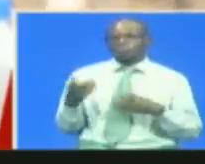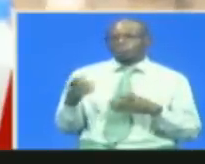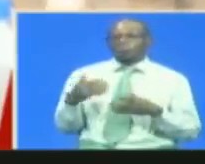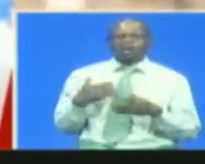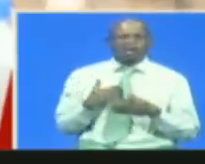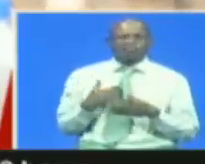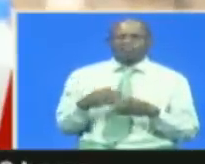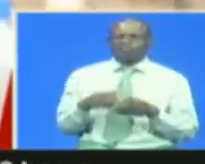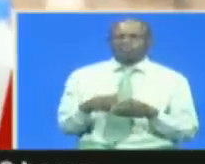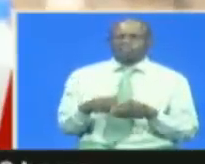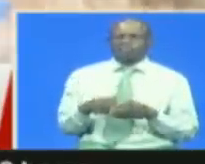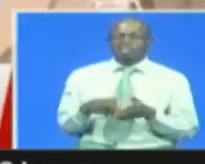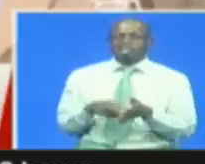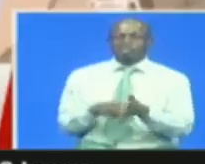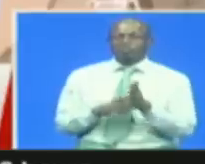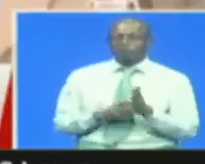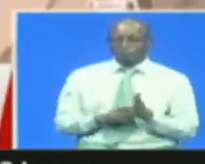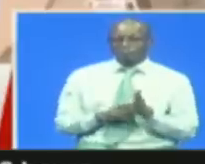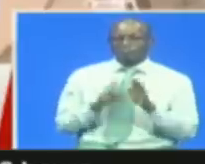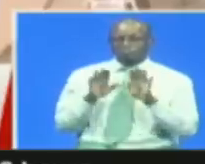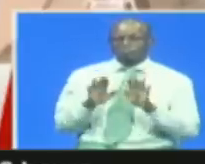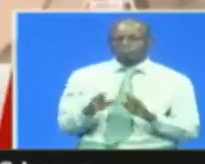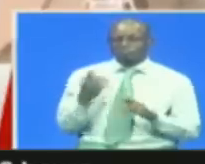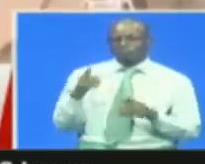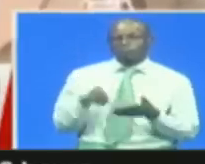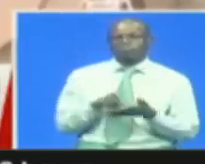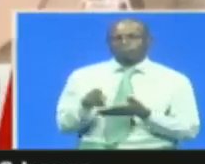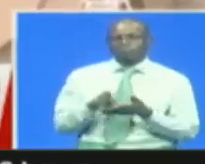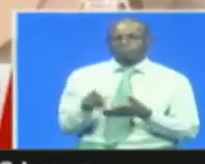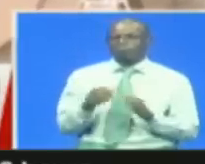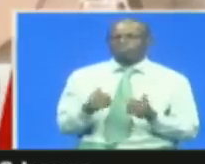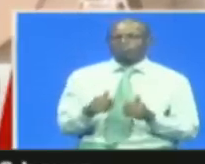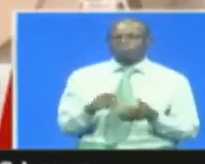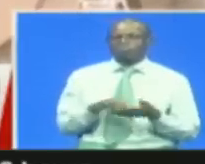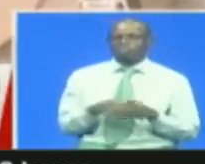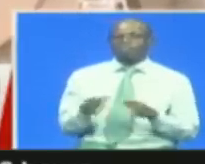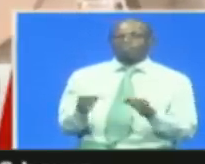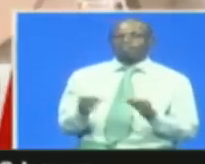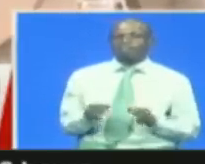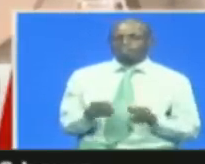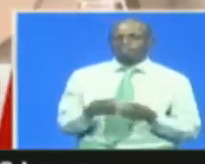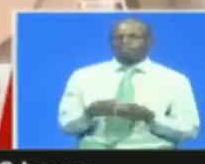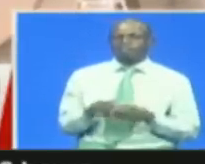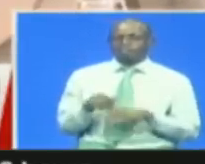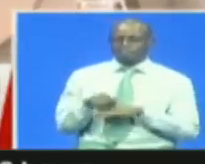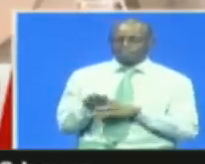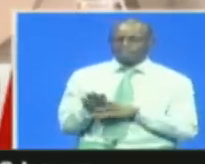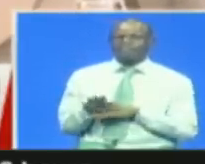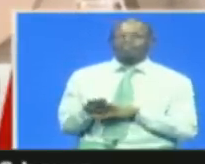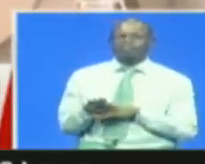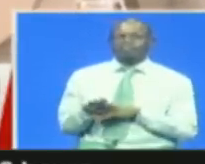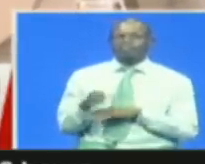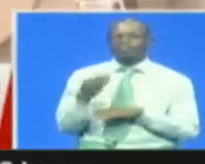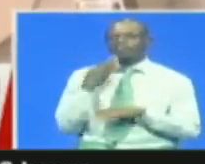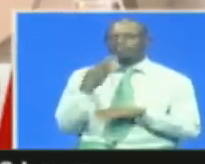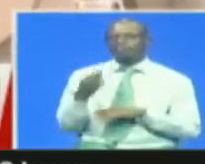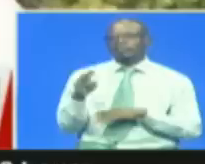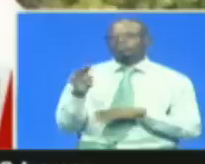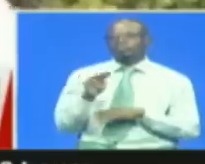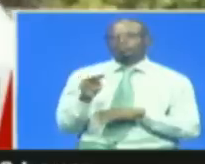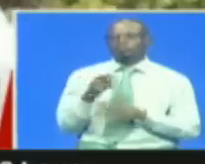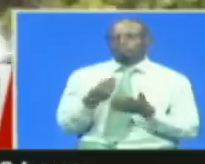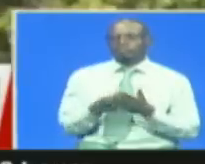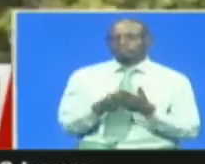requirements for compensation. Already, the Treasury has released 300 million shillings to Kenha for the